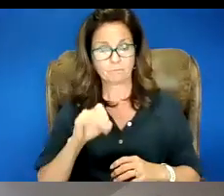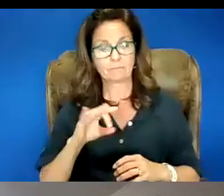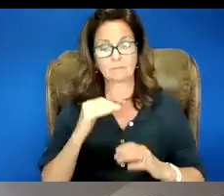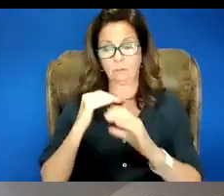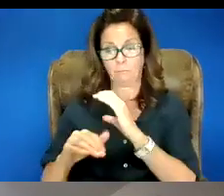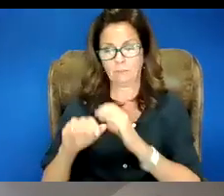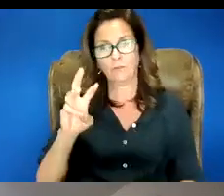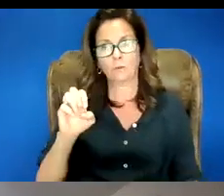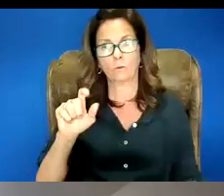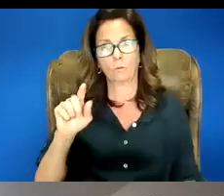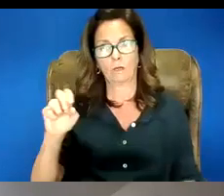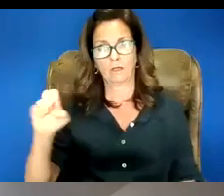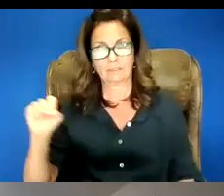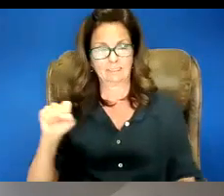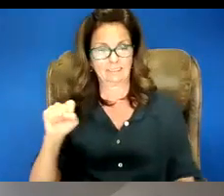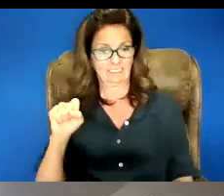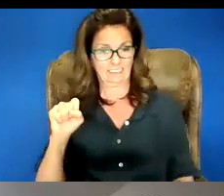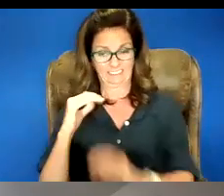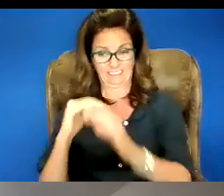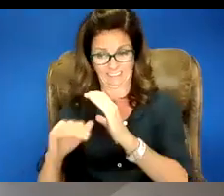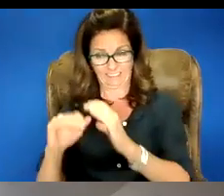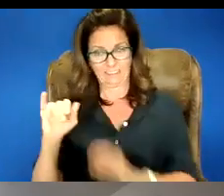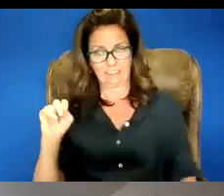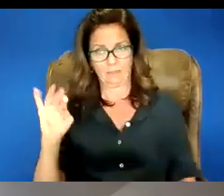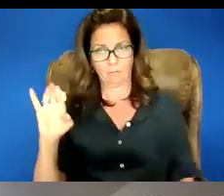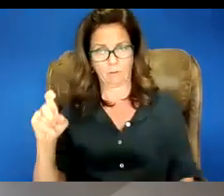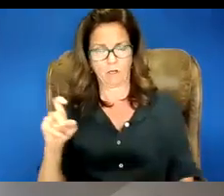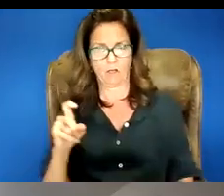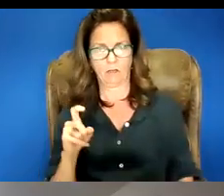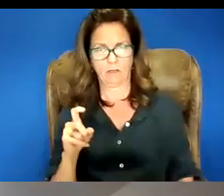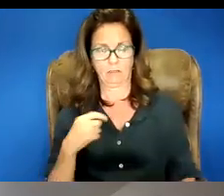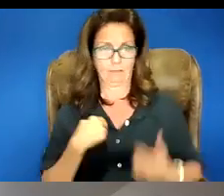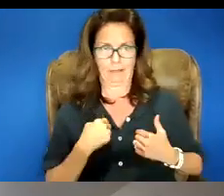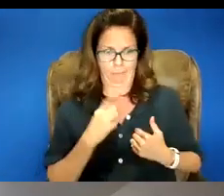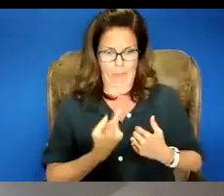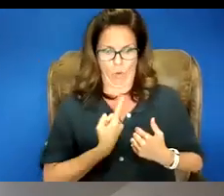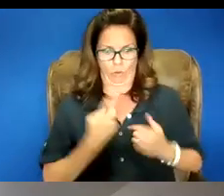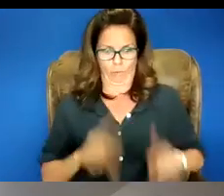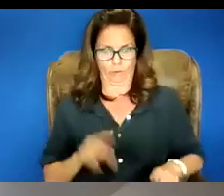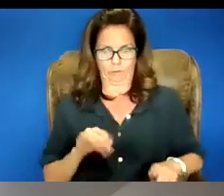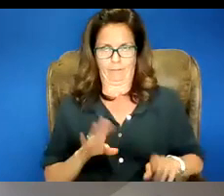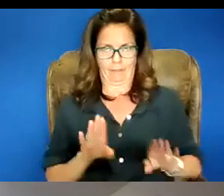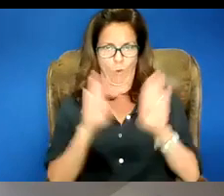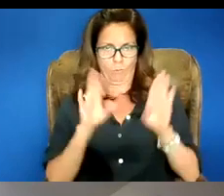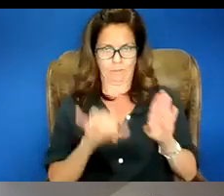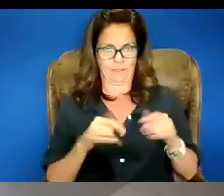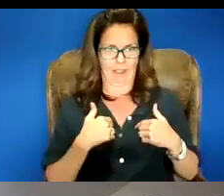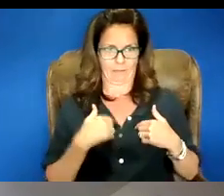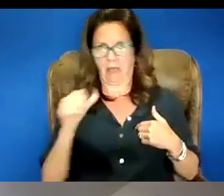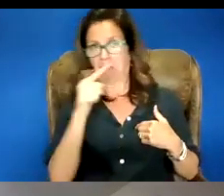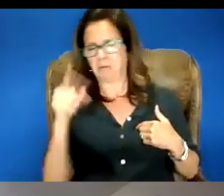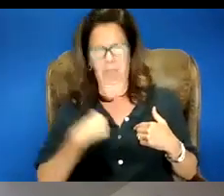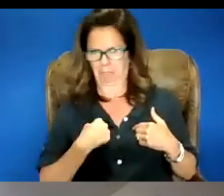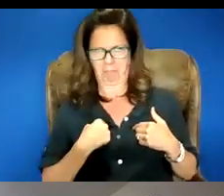course, that's limited. I'm actually the only person who opens the wellness inbox.